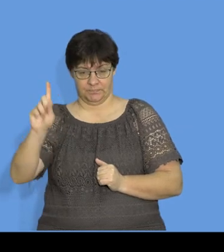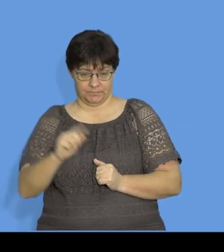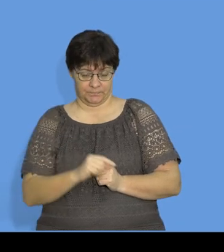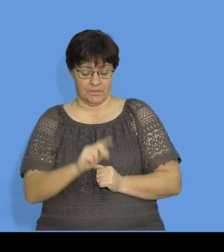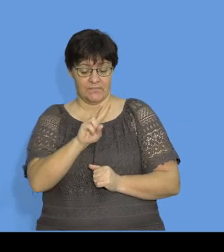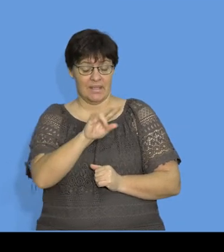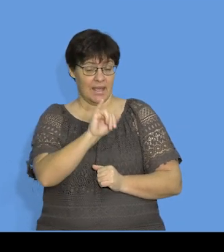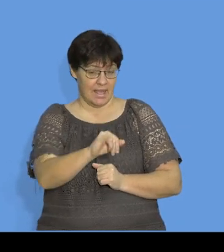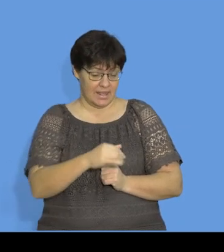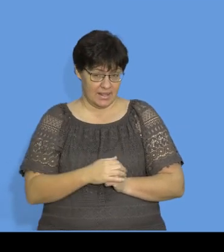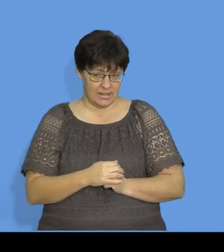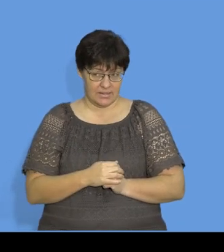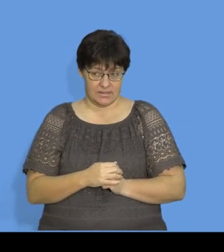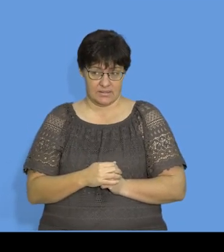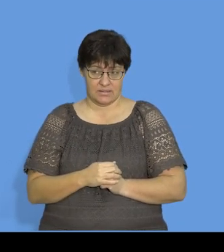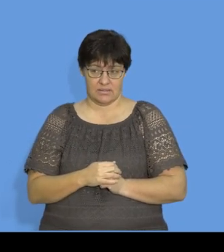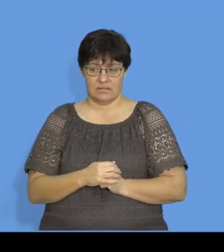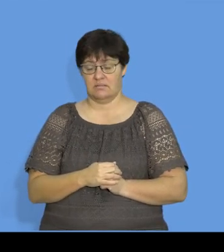Vi